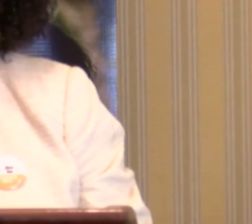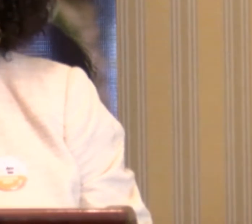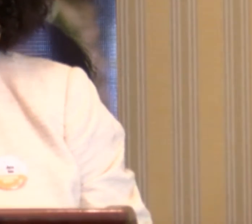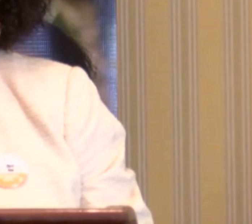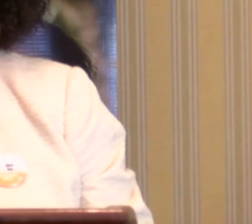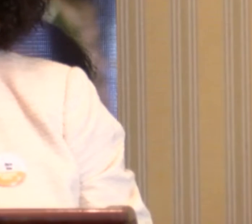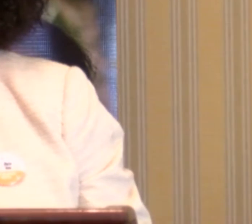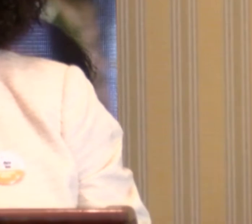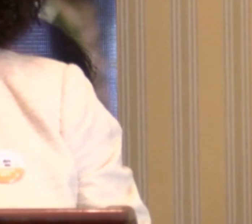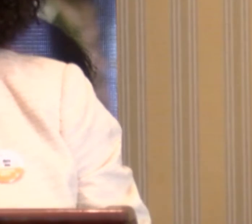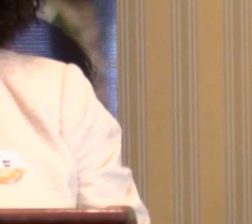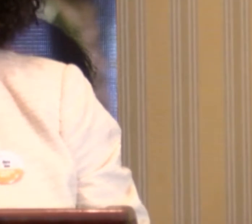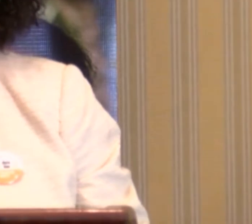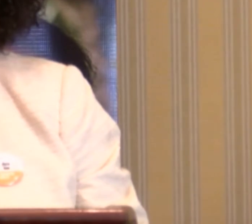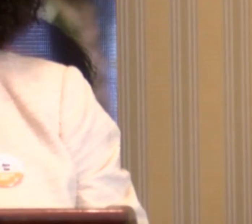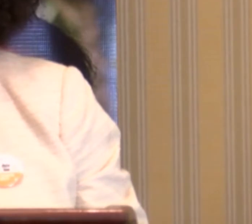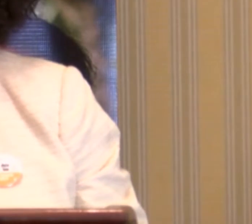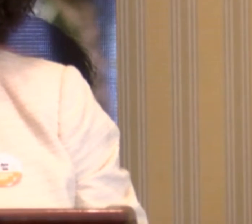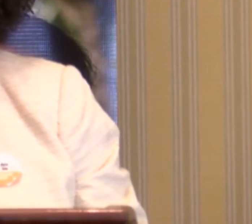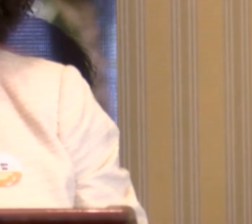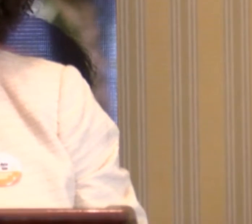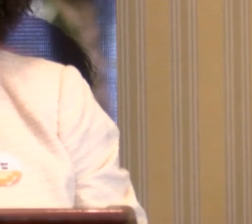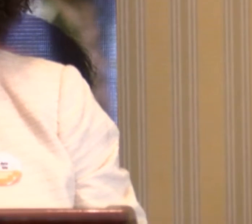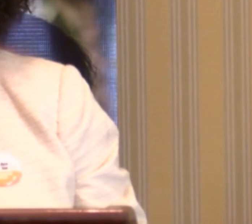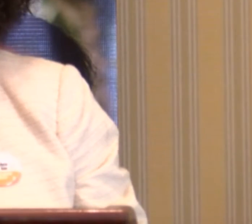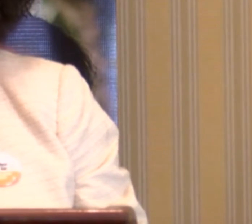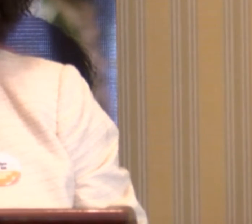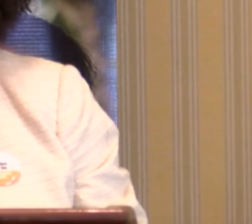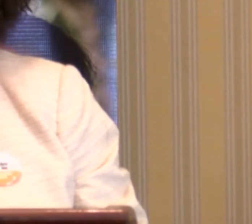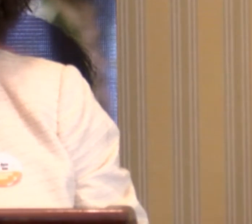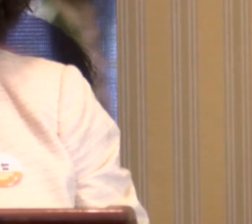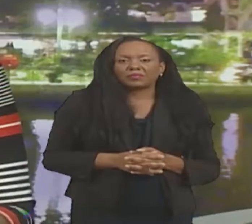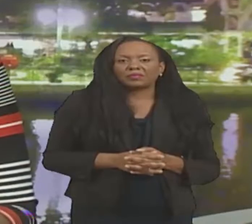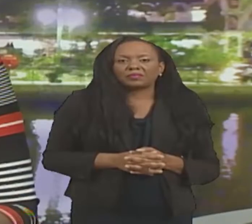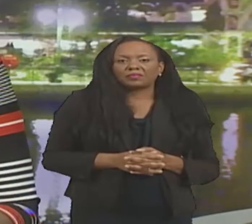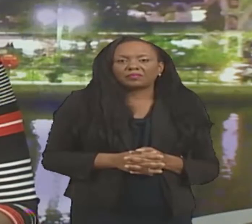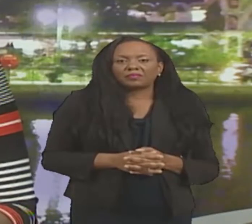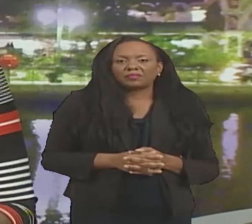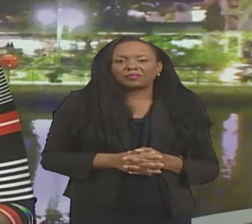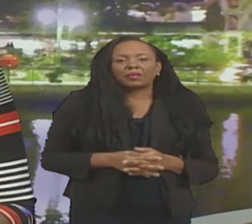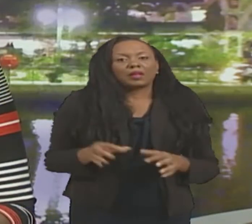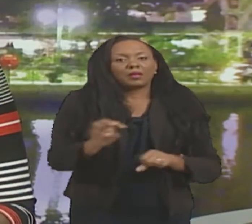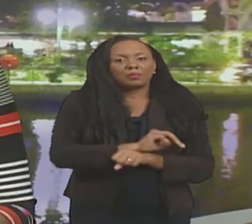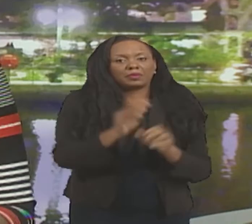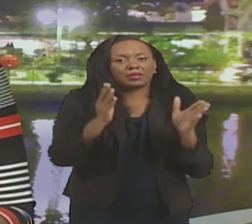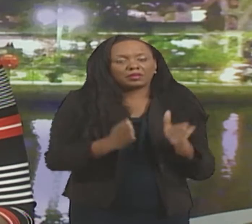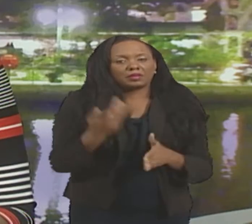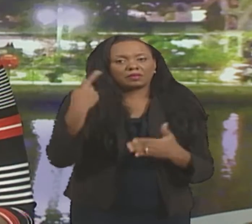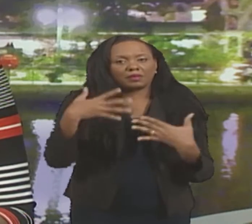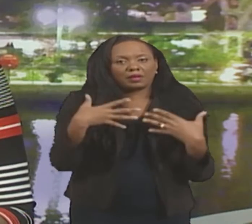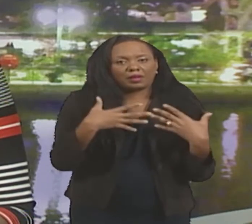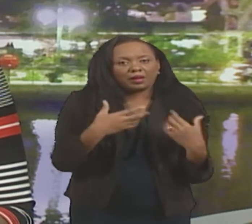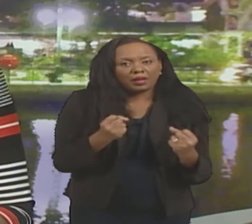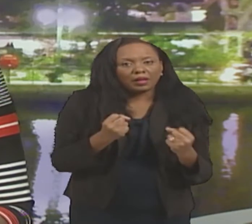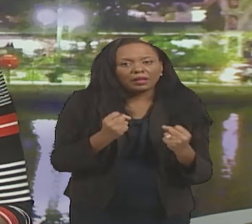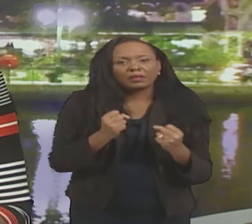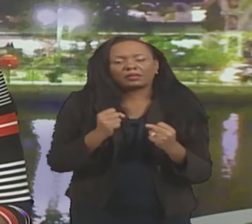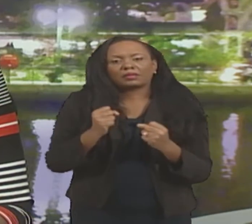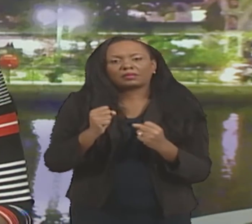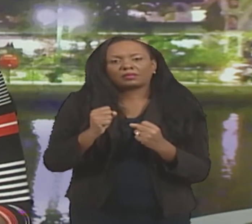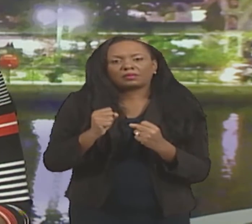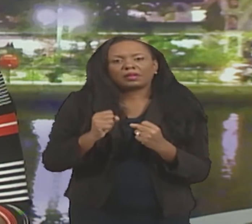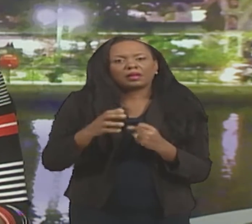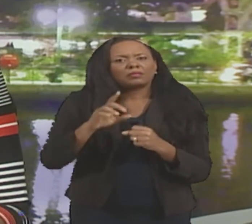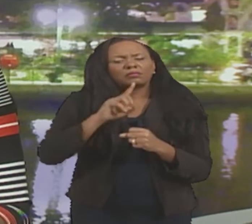modify and change that menu in the interests of the children. Meanwhile, Minister of Health and Wellness, Lieutenant